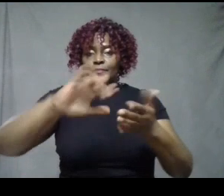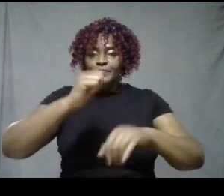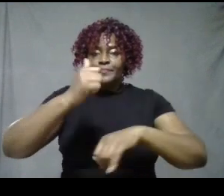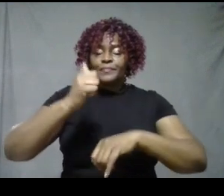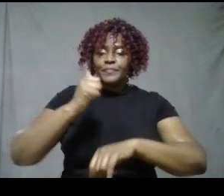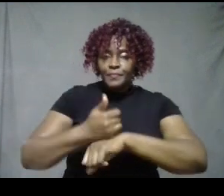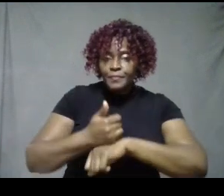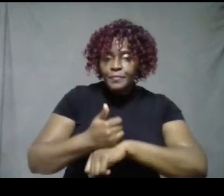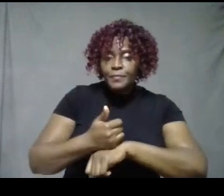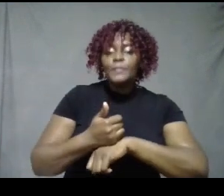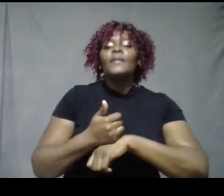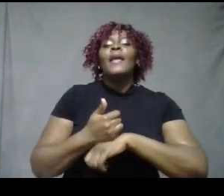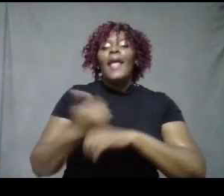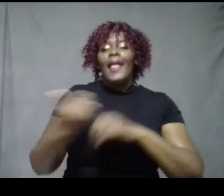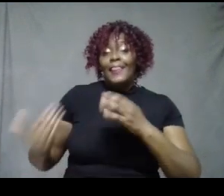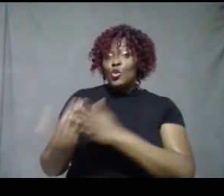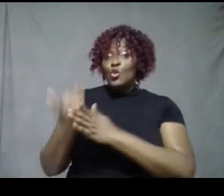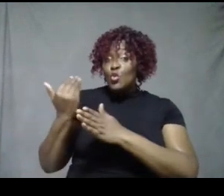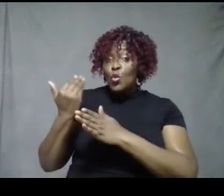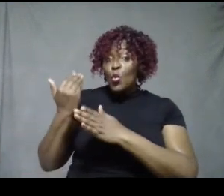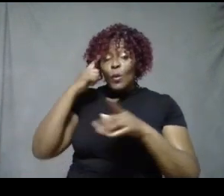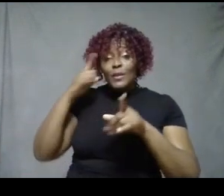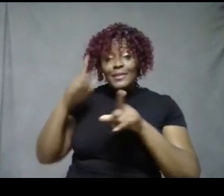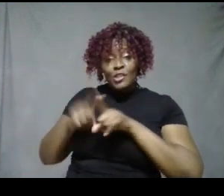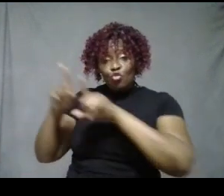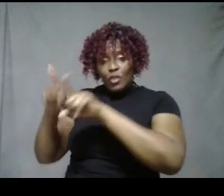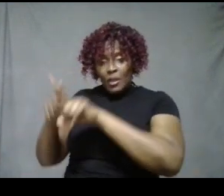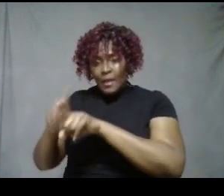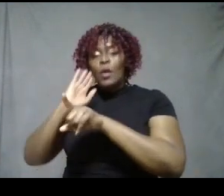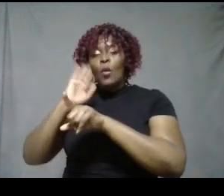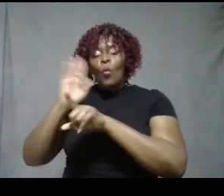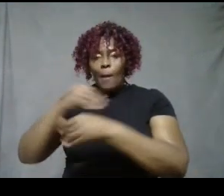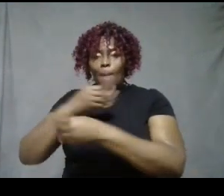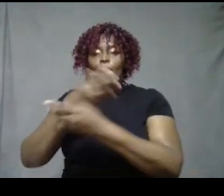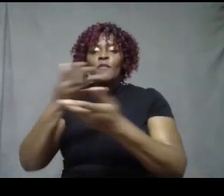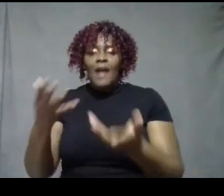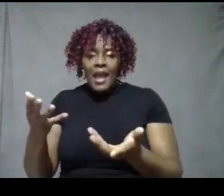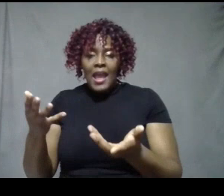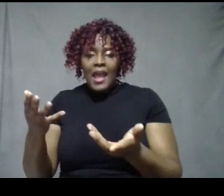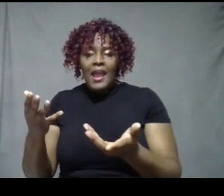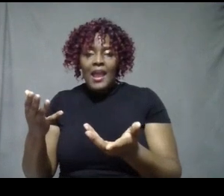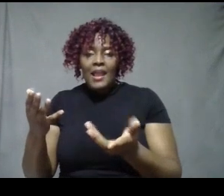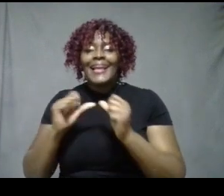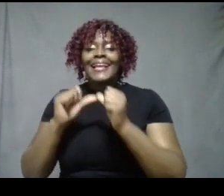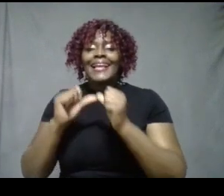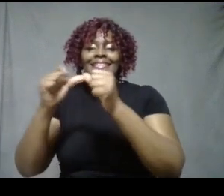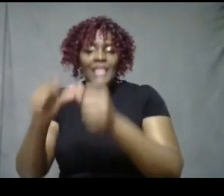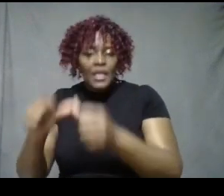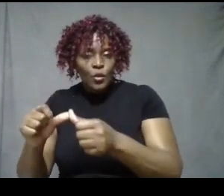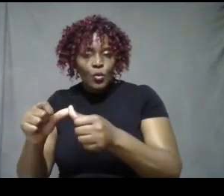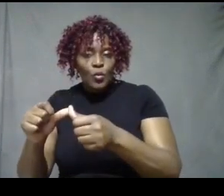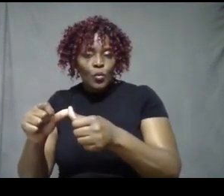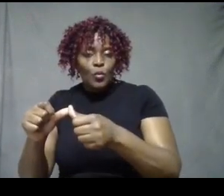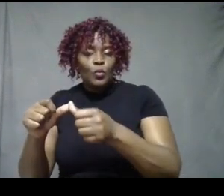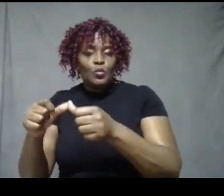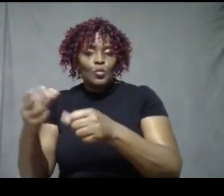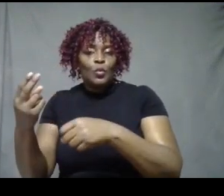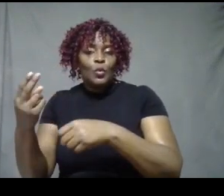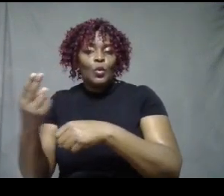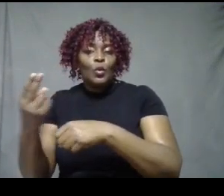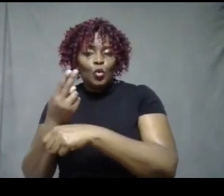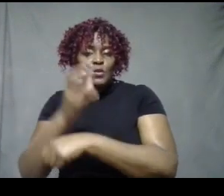this new development agreement would provide for the continuation of that